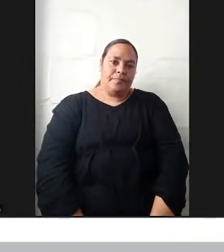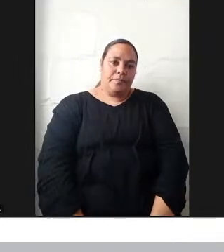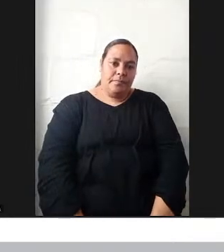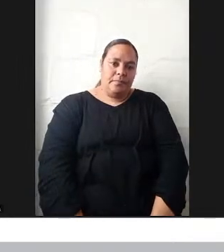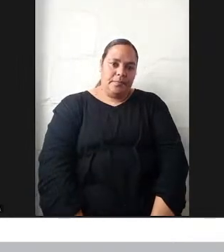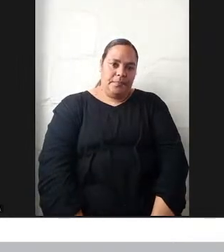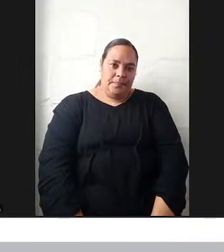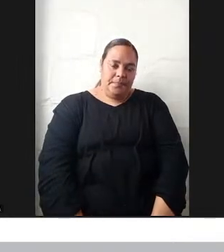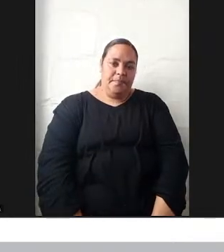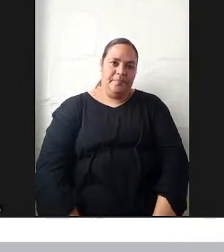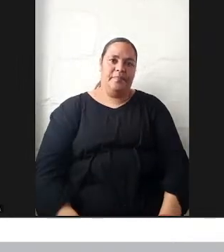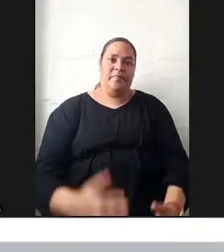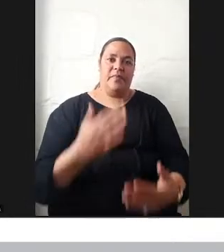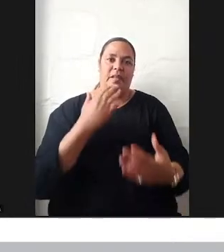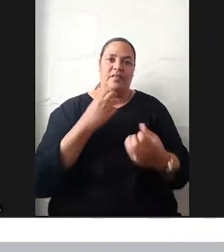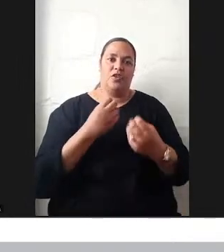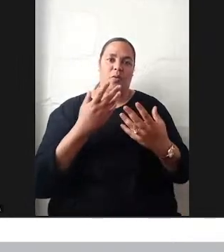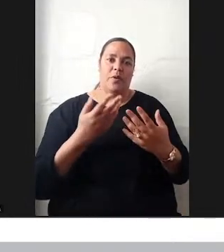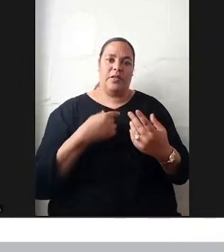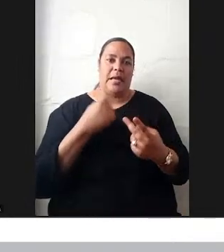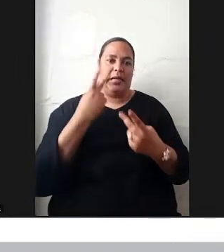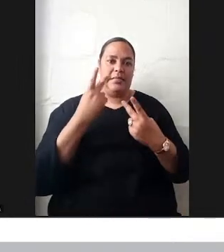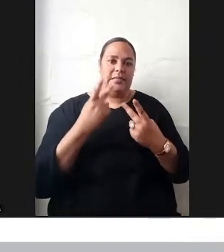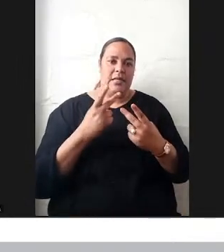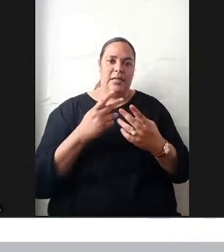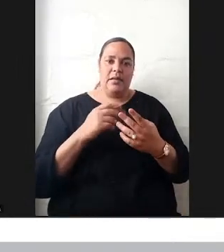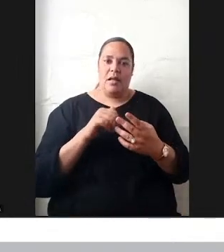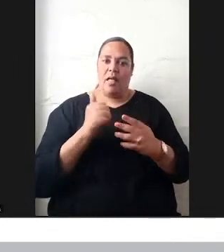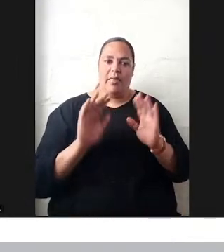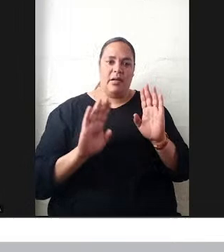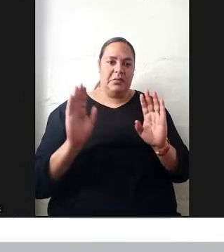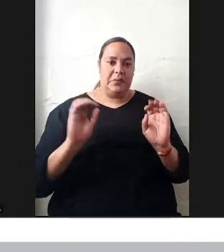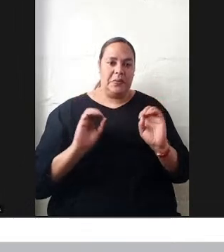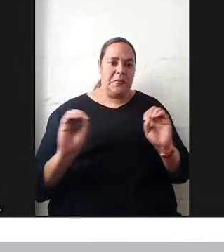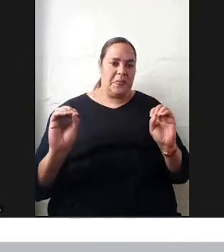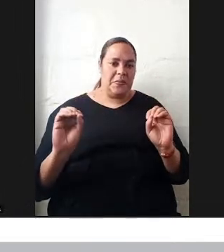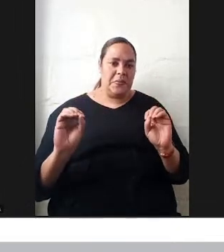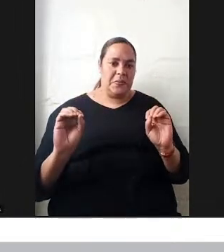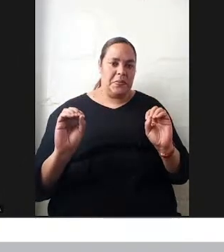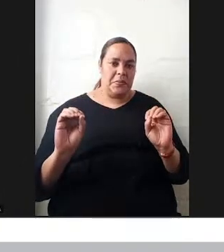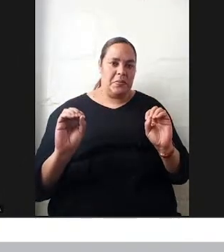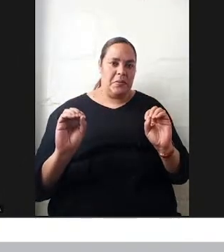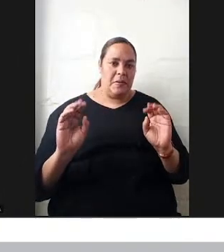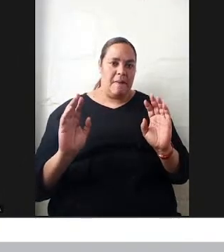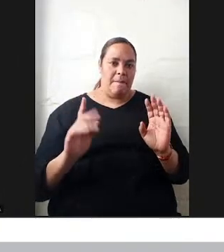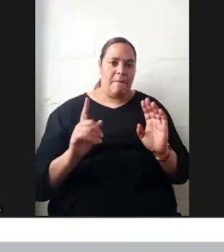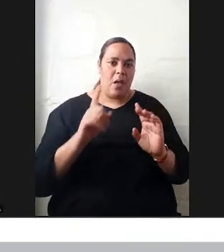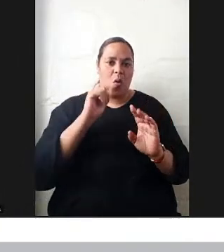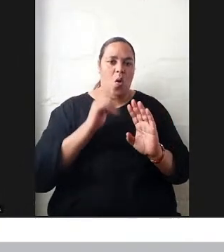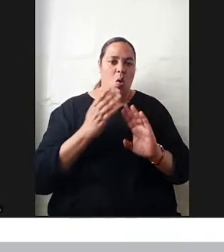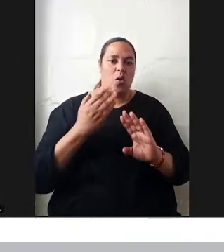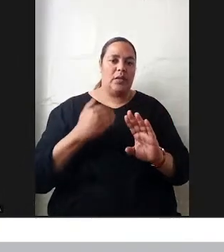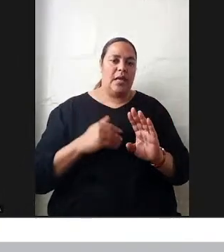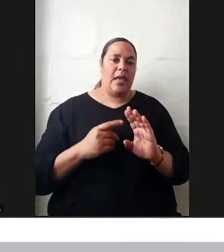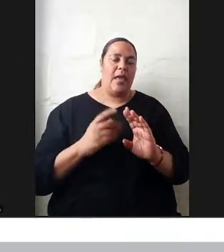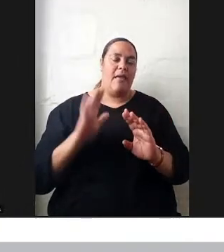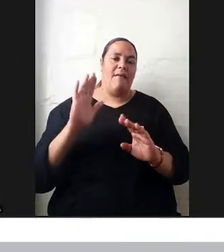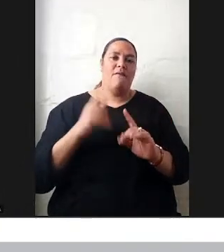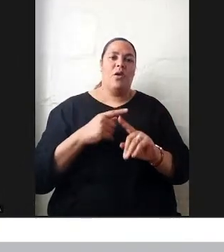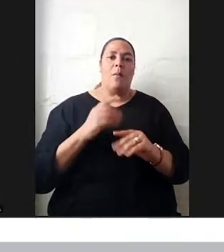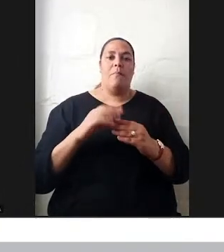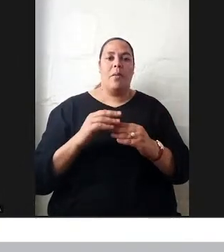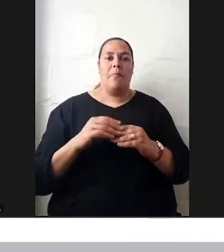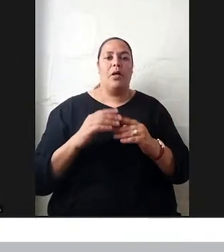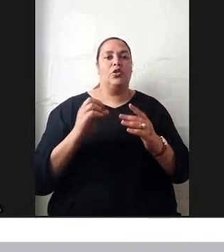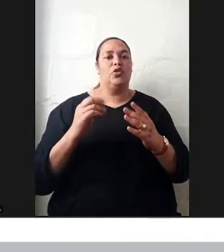Thank you very much. I see no further hands, just the legacy hand from Member Nkondlo. So with